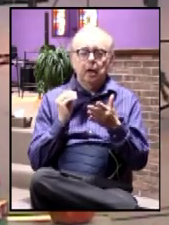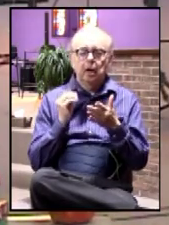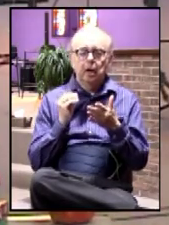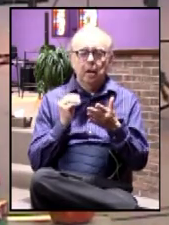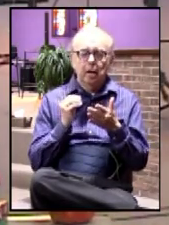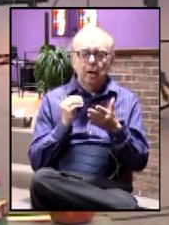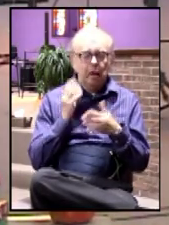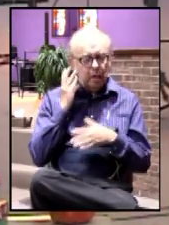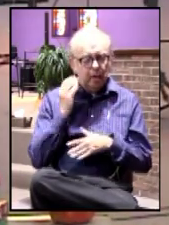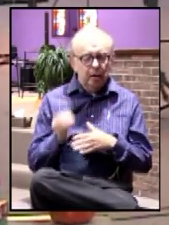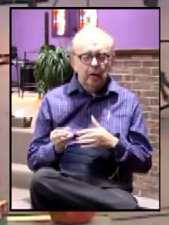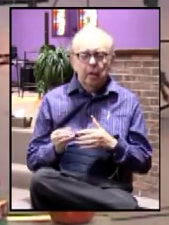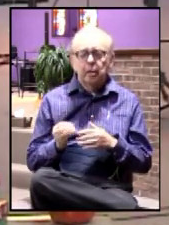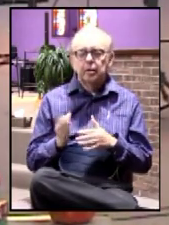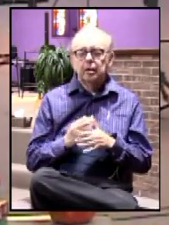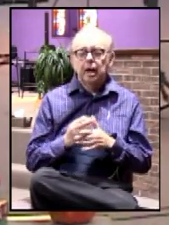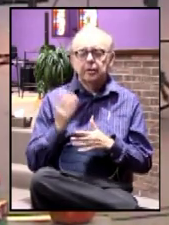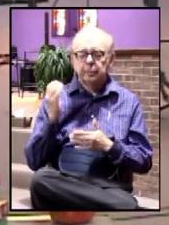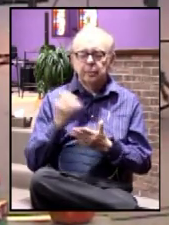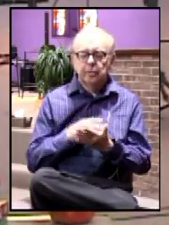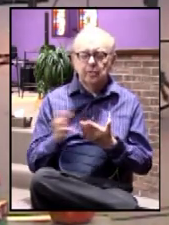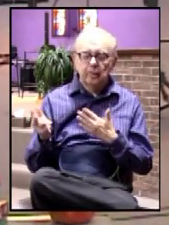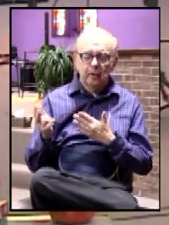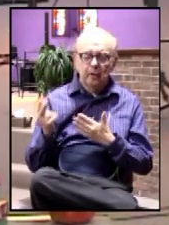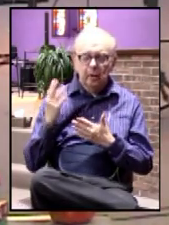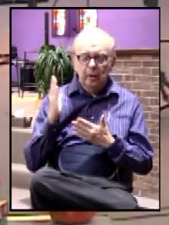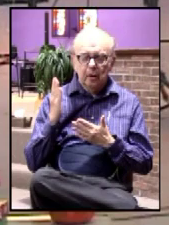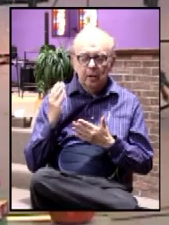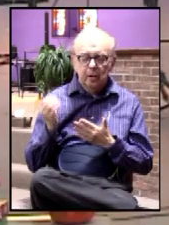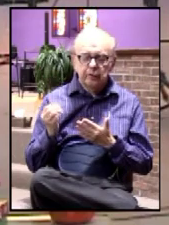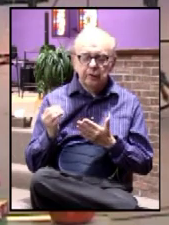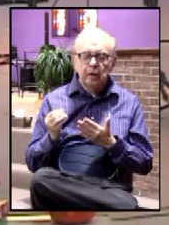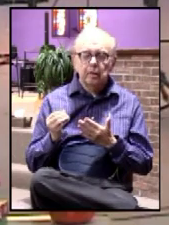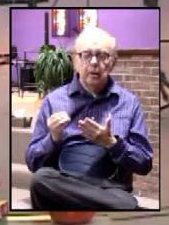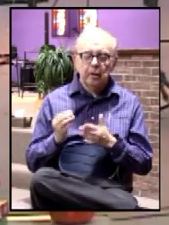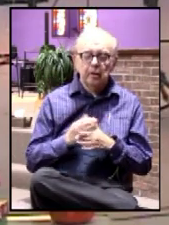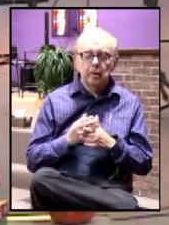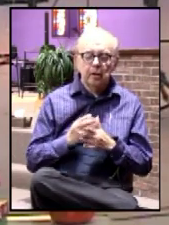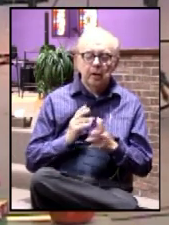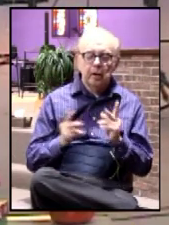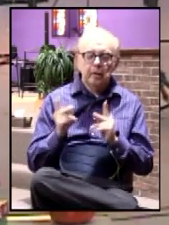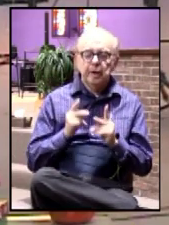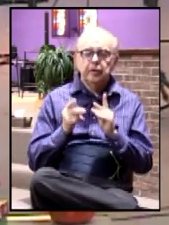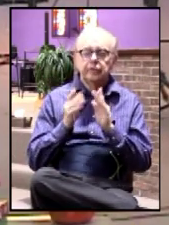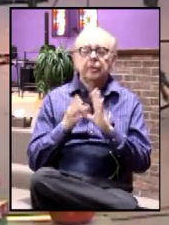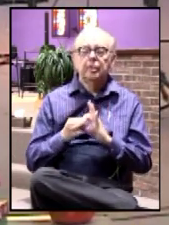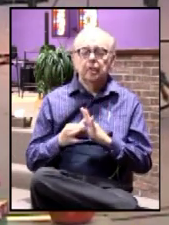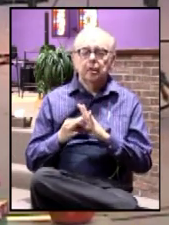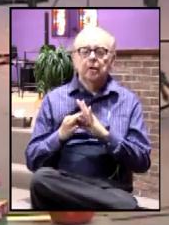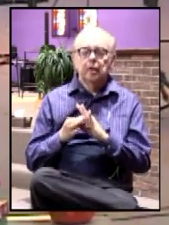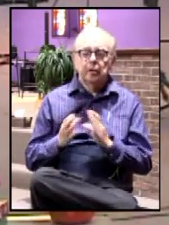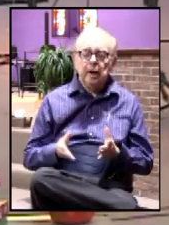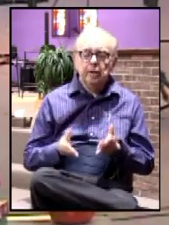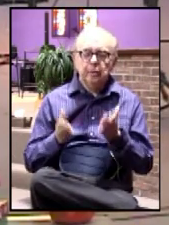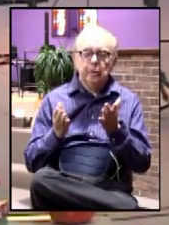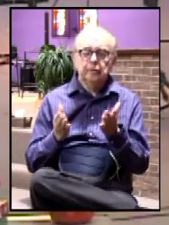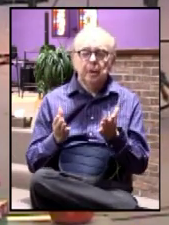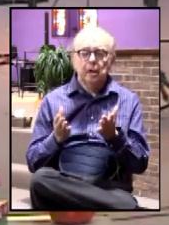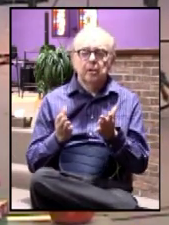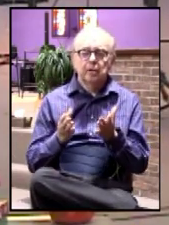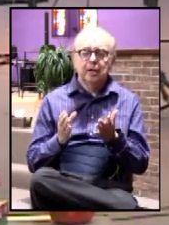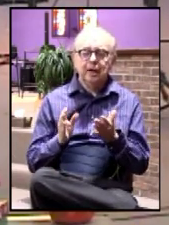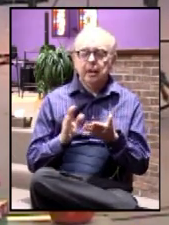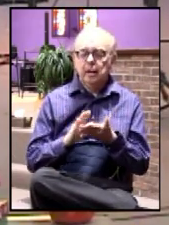experience, as we begin to share the last 3 weeks, when we begin to share peace, unity,